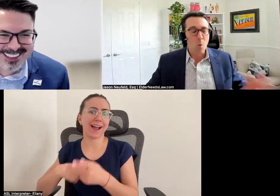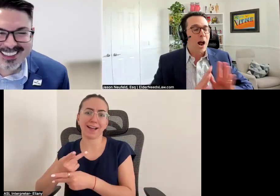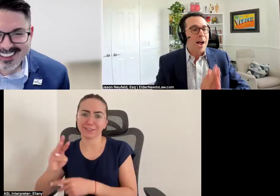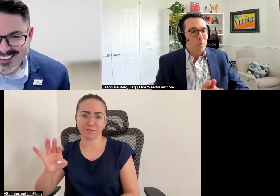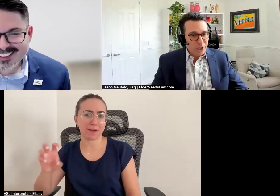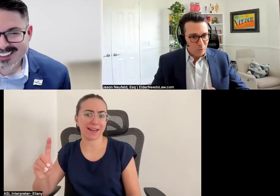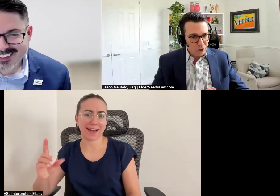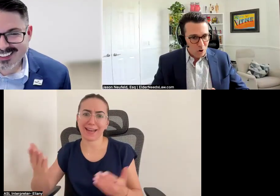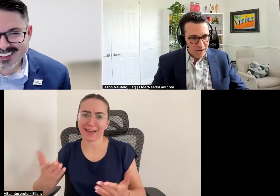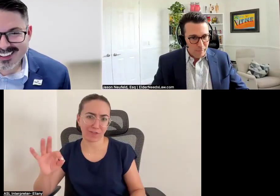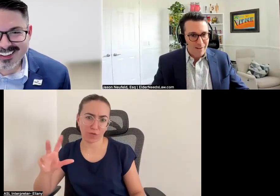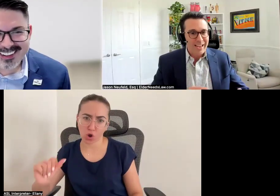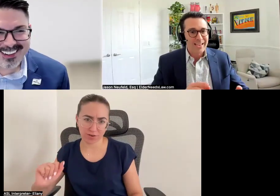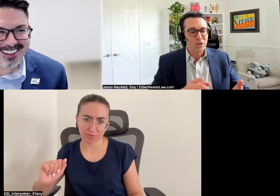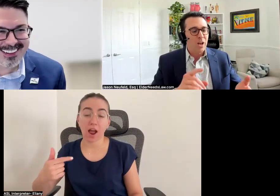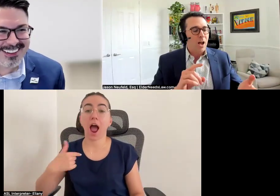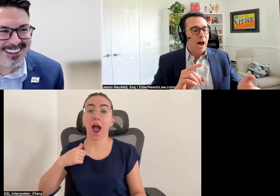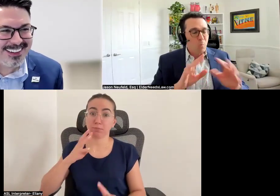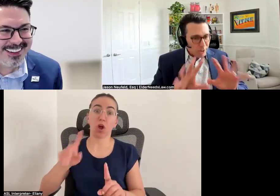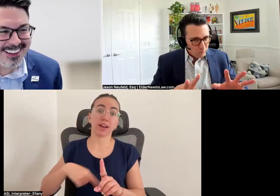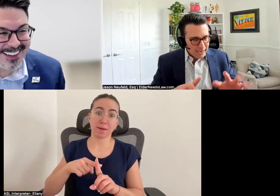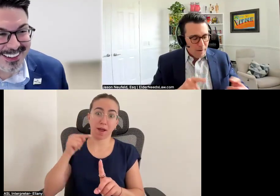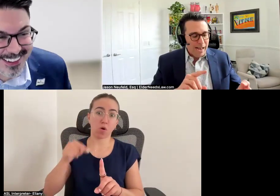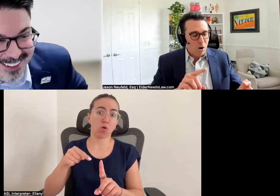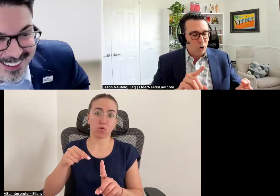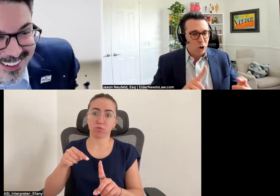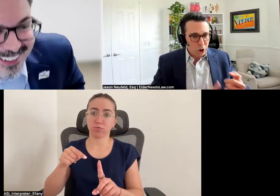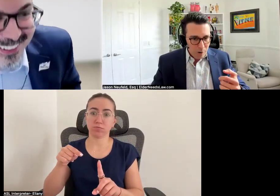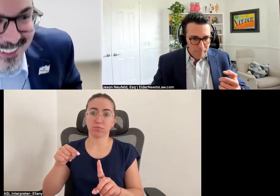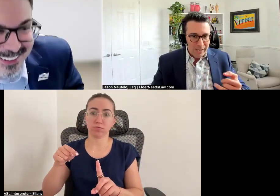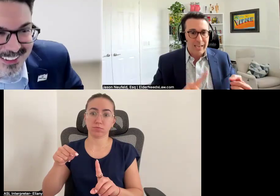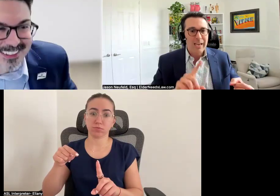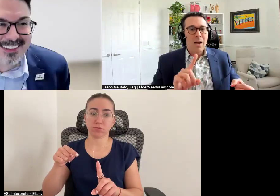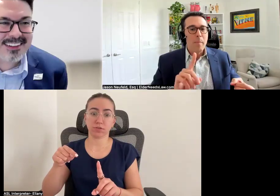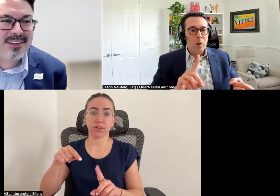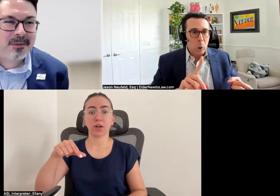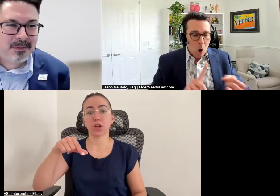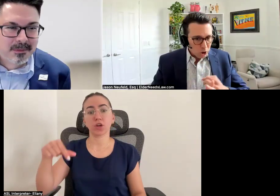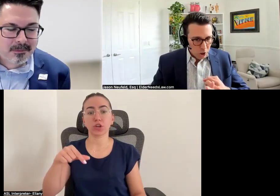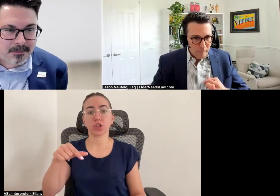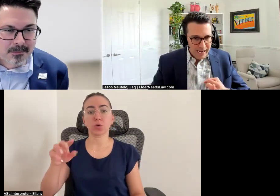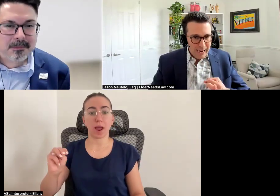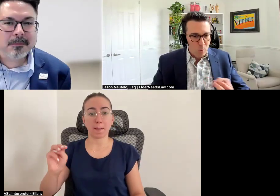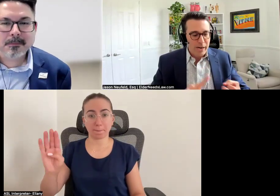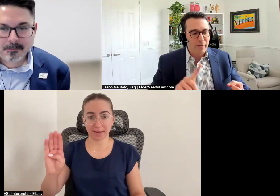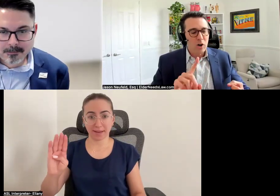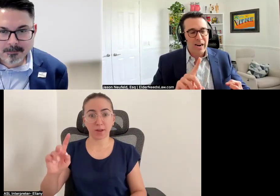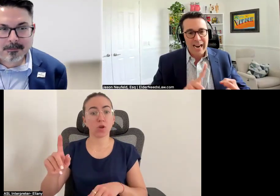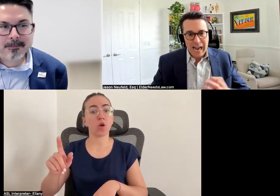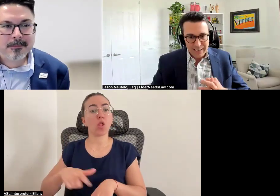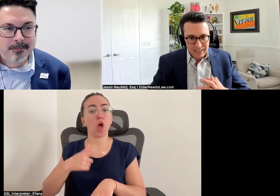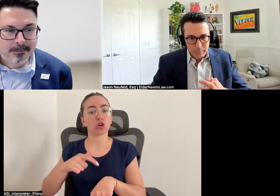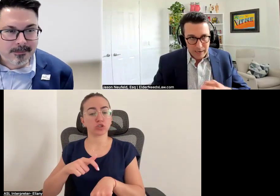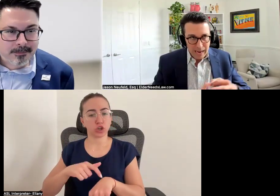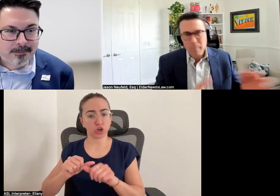Florida. So what I'm really only talking about is I'm really speaking about QMB, long-term Medicaid waiver,